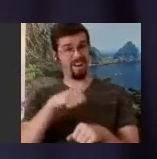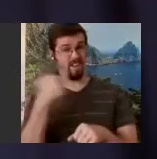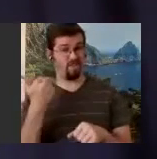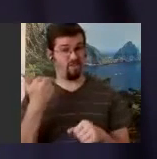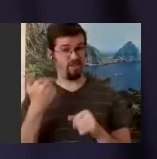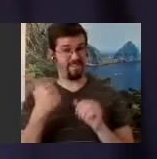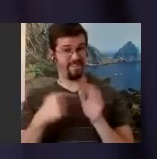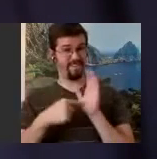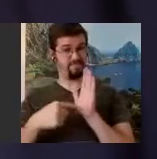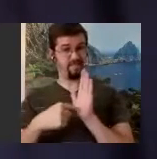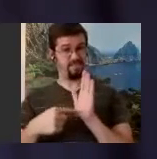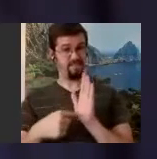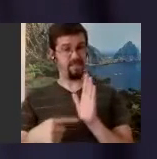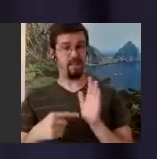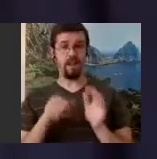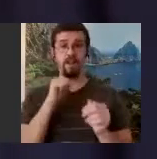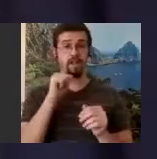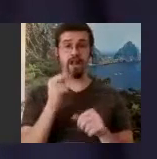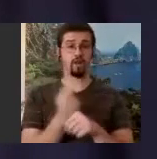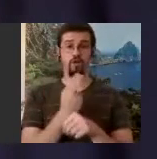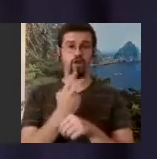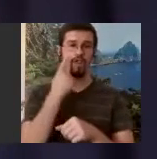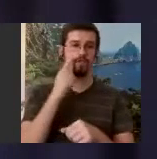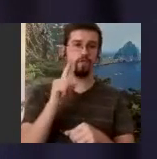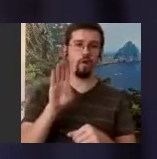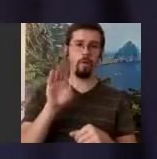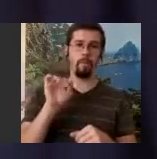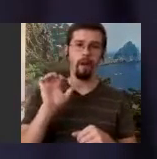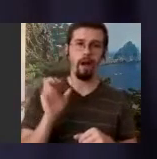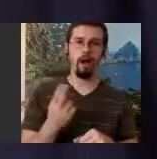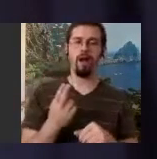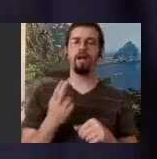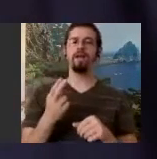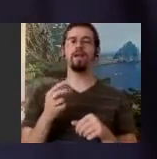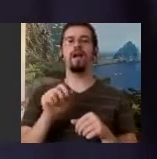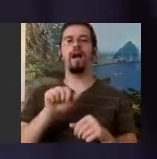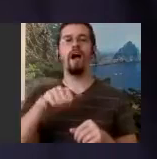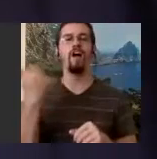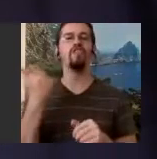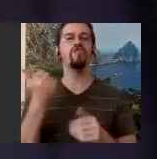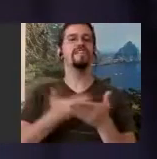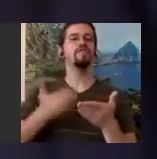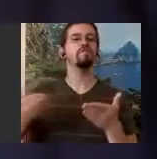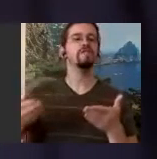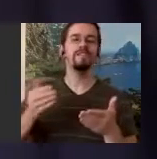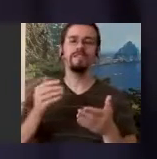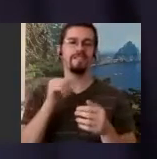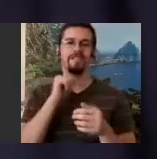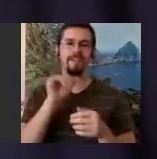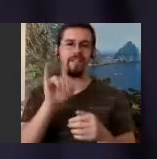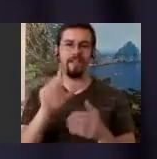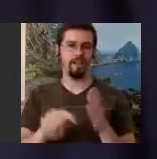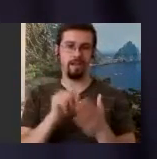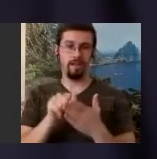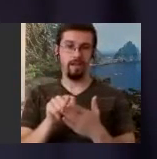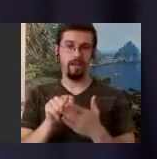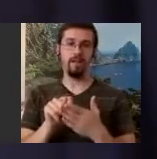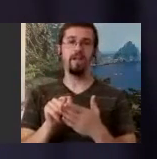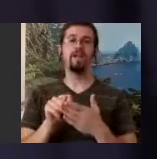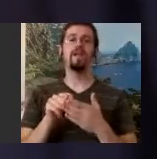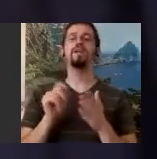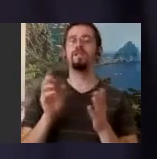that is not what they used in Bach and Mozart's day. Is that what you're saying? There are